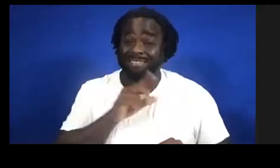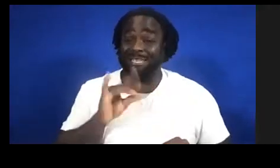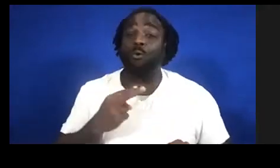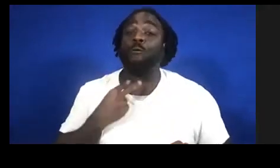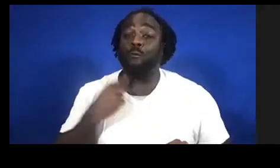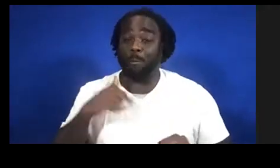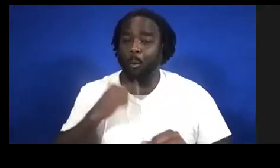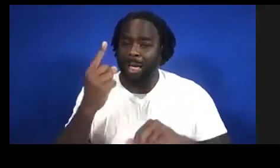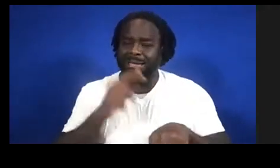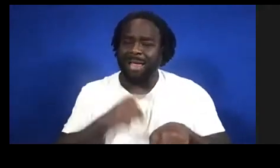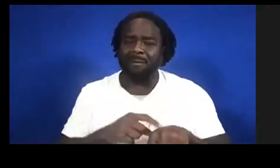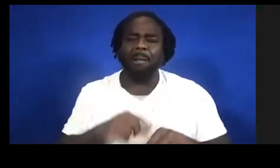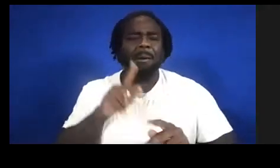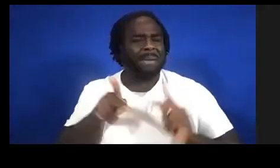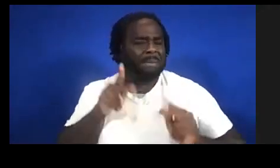black.